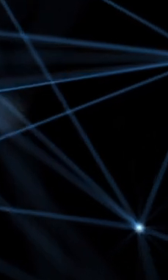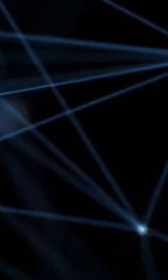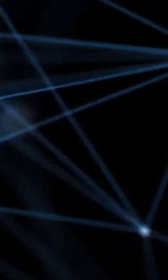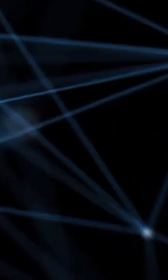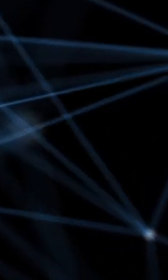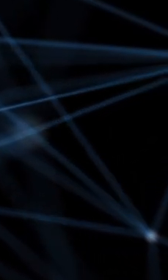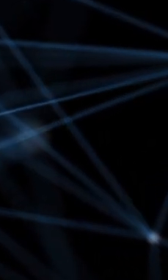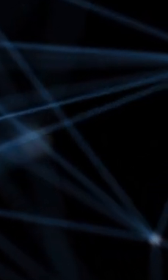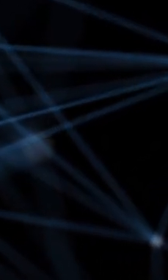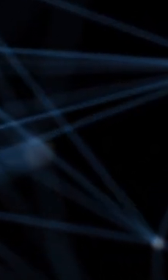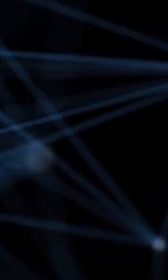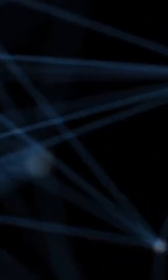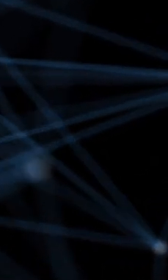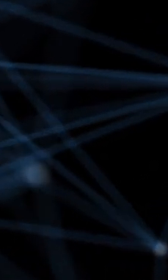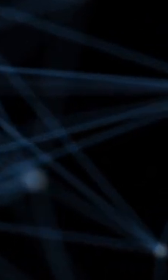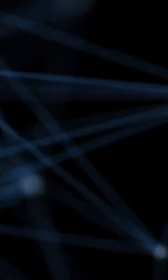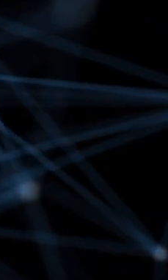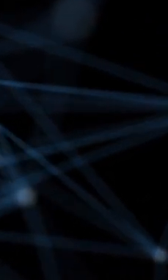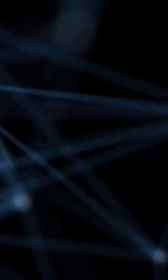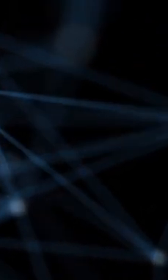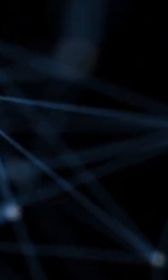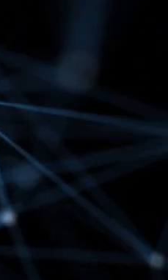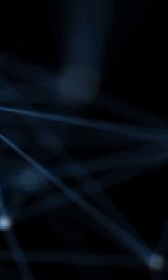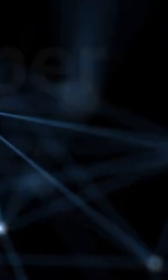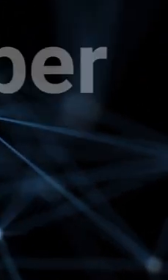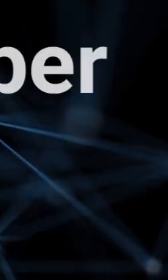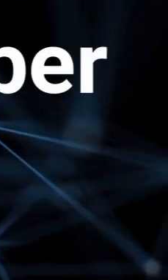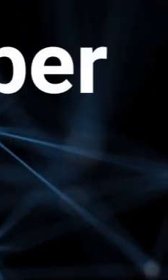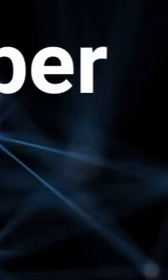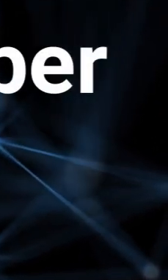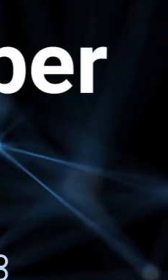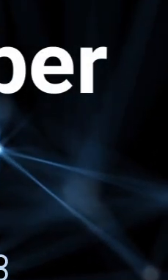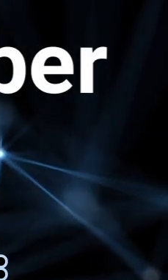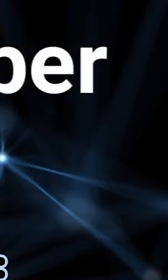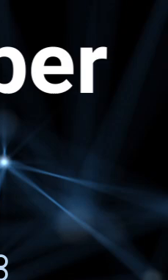identifying vulnerabilities, and implementing effective mitigation